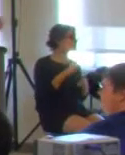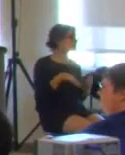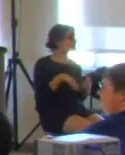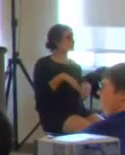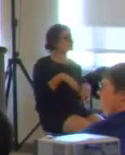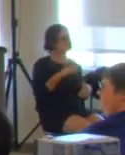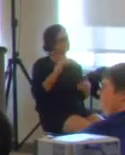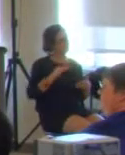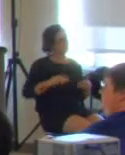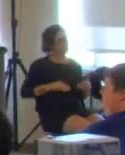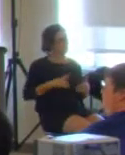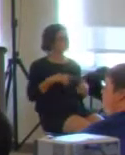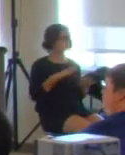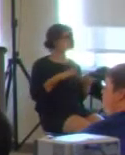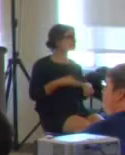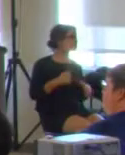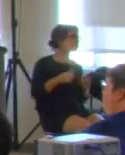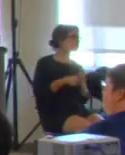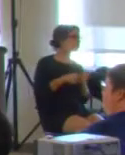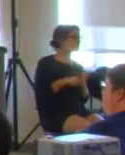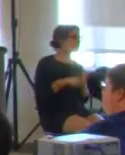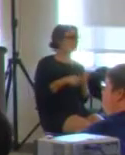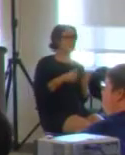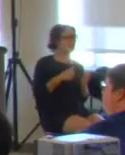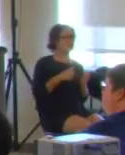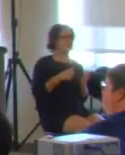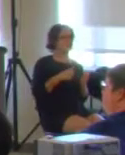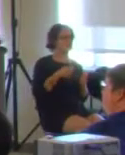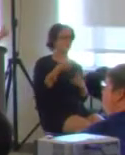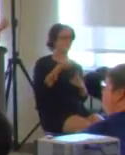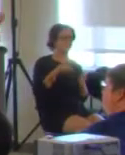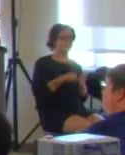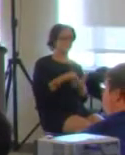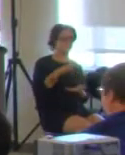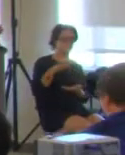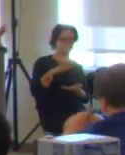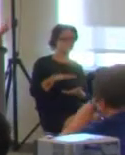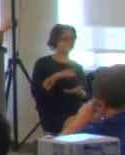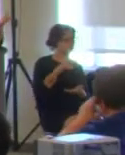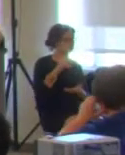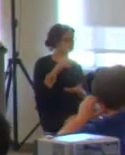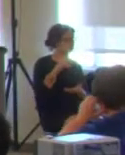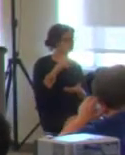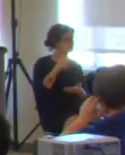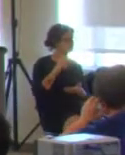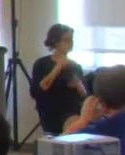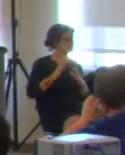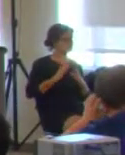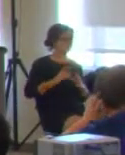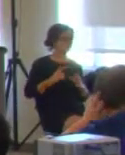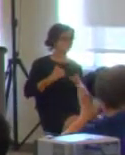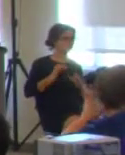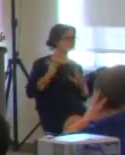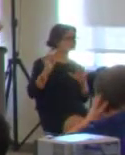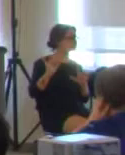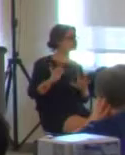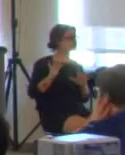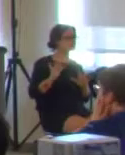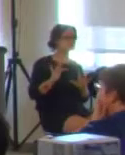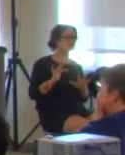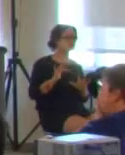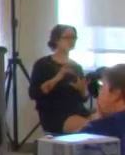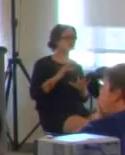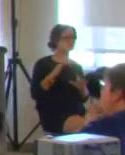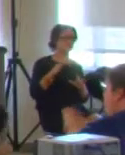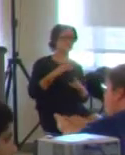We have to write another letter. You know, we have 20 pages. This man came, I totally empathized with this man who spoke